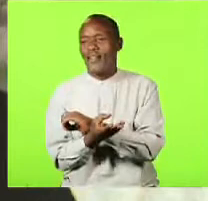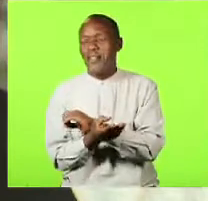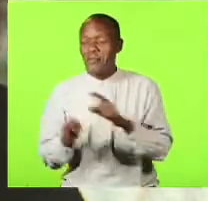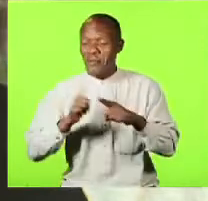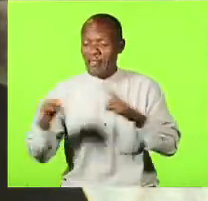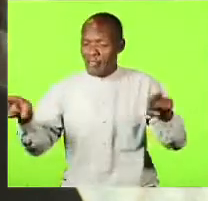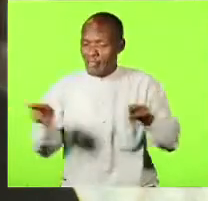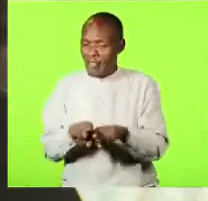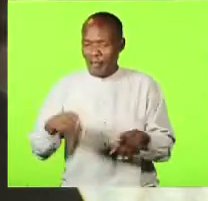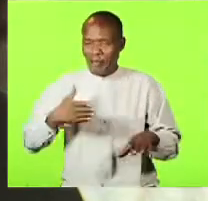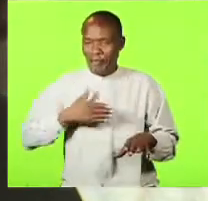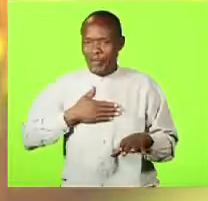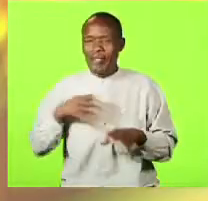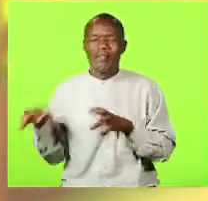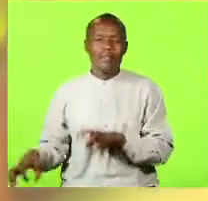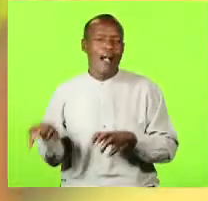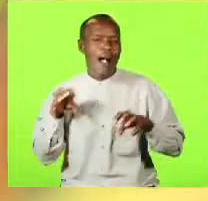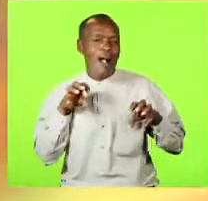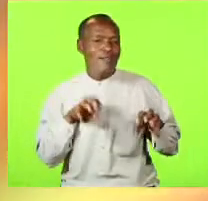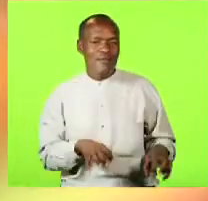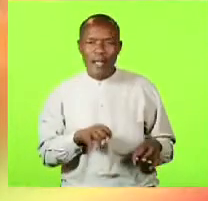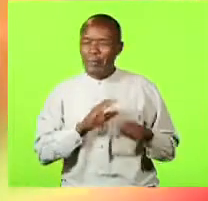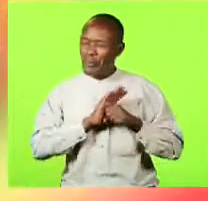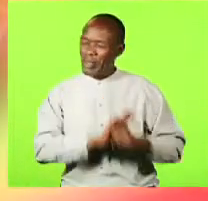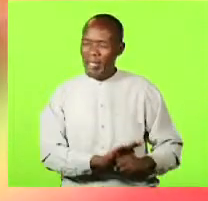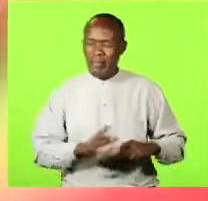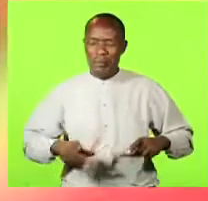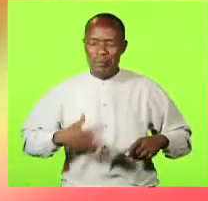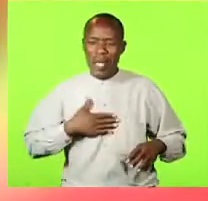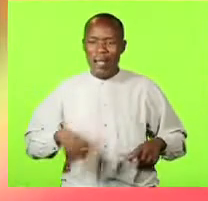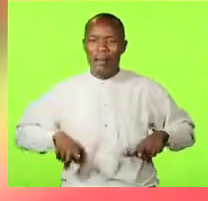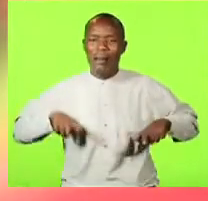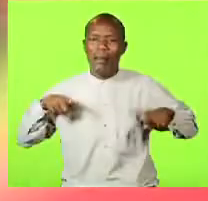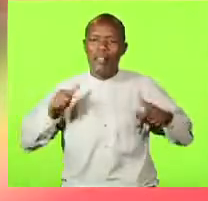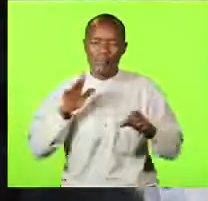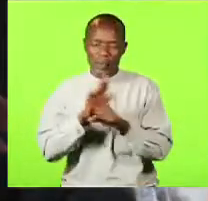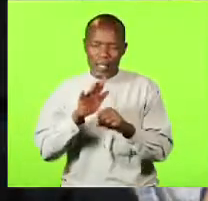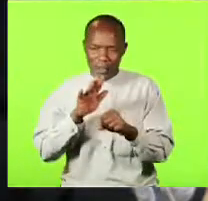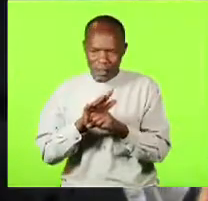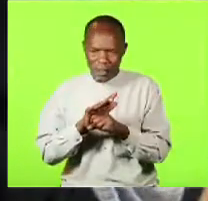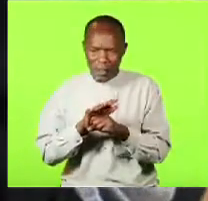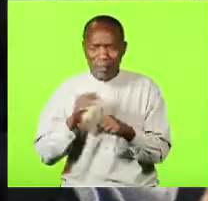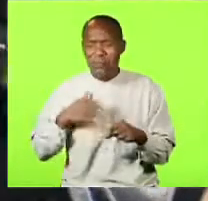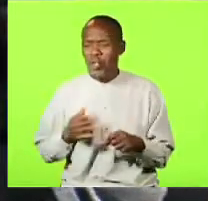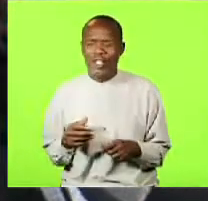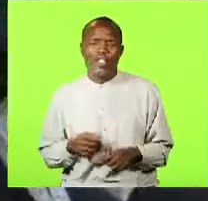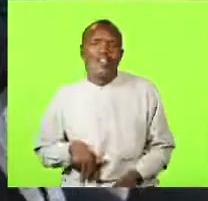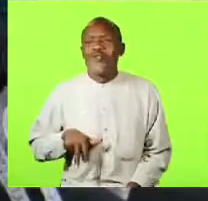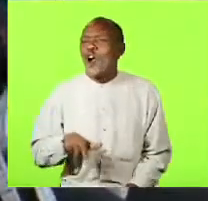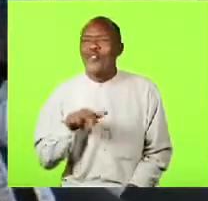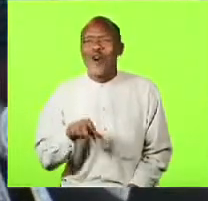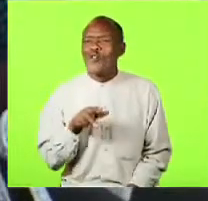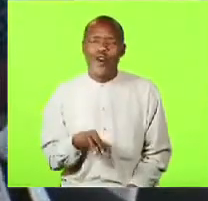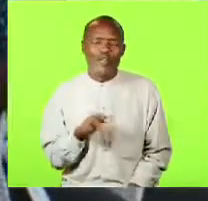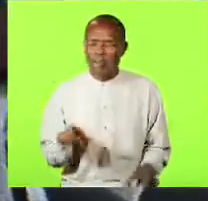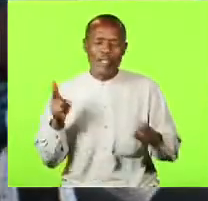their but my mother was also to get care of it become better. You are looking for while but you are hearing that she is